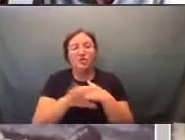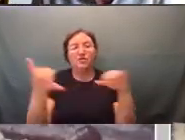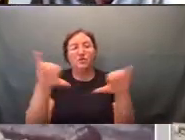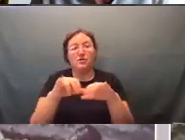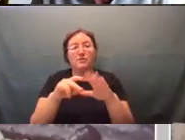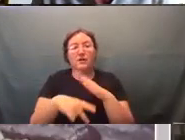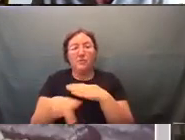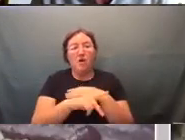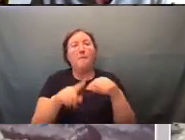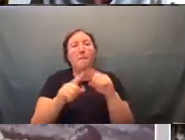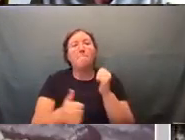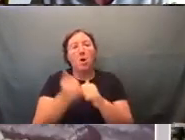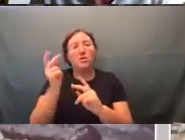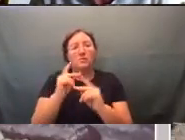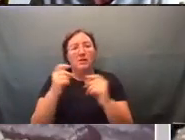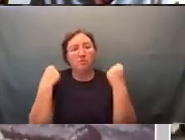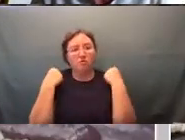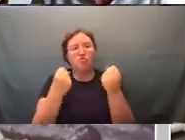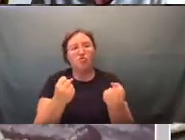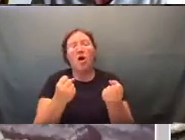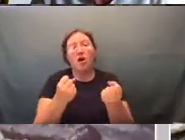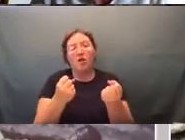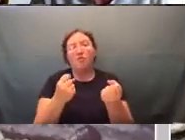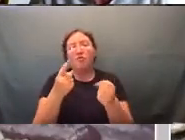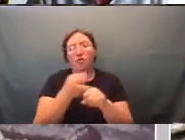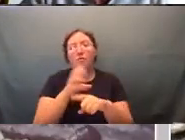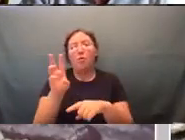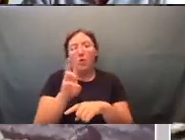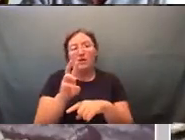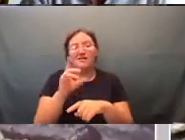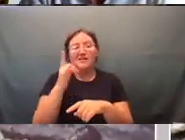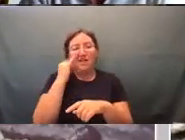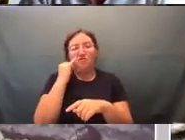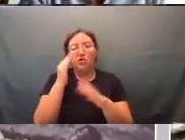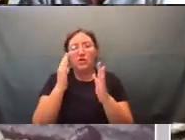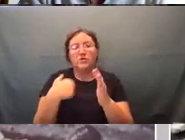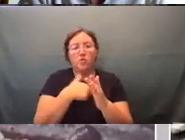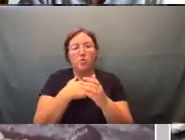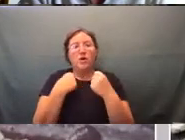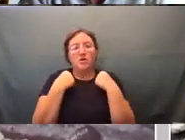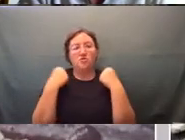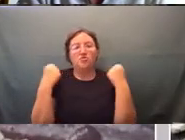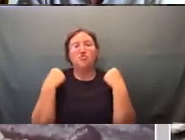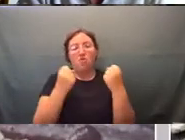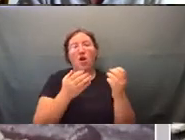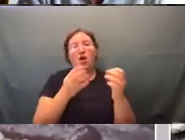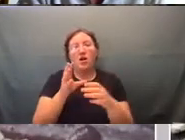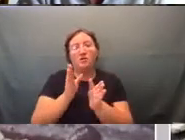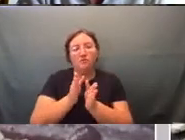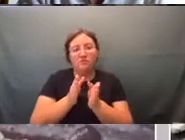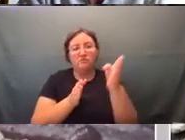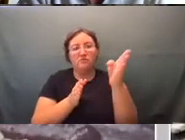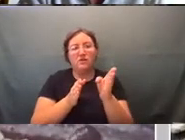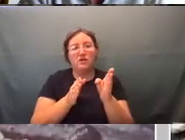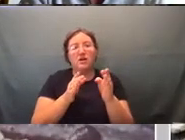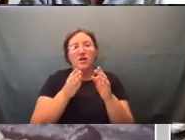the vast majority of us coming from the west side, our main California, we'll be entering from the west, which is this